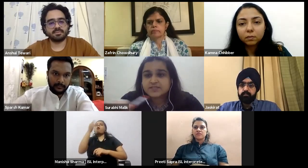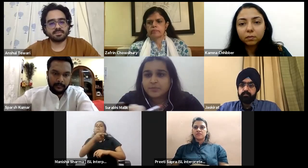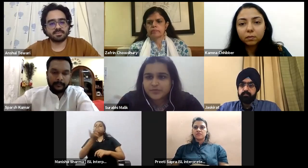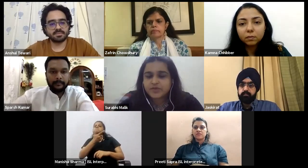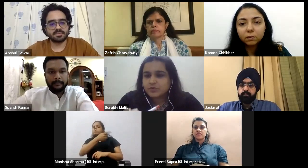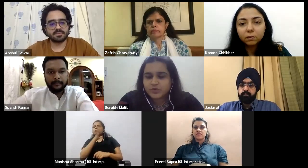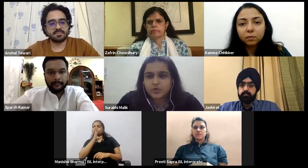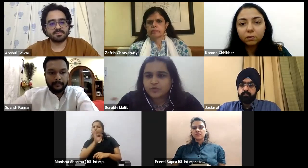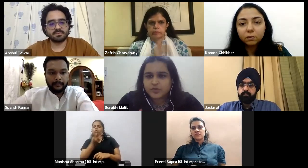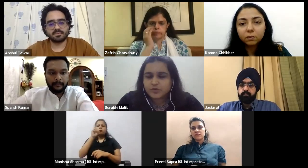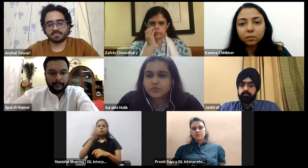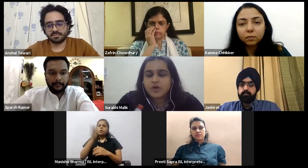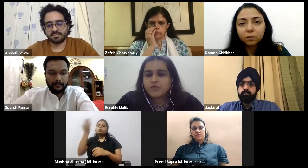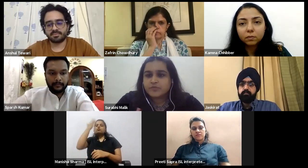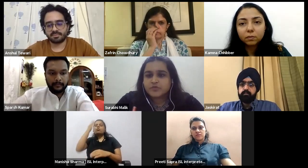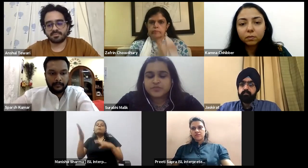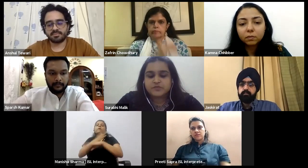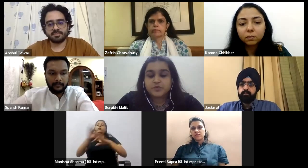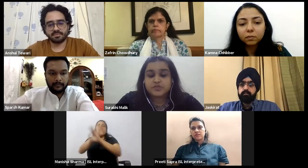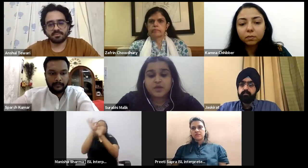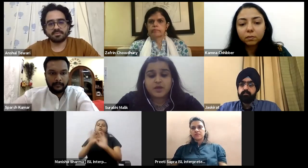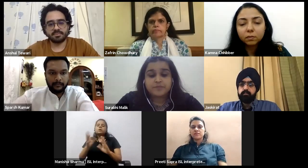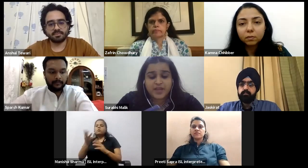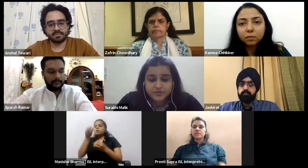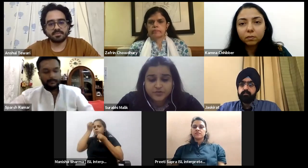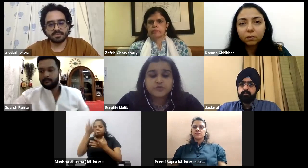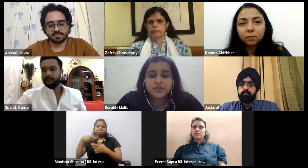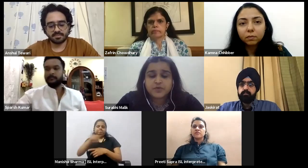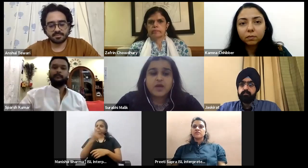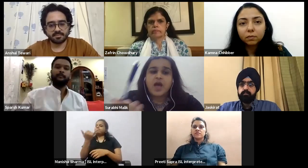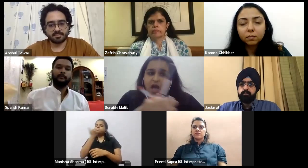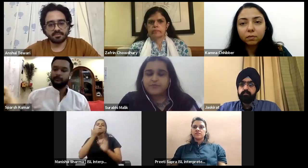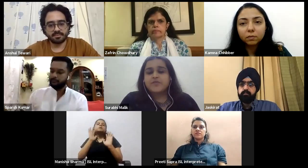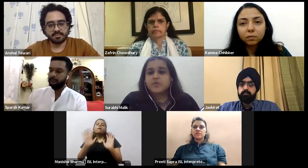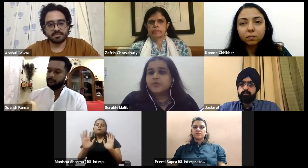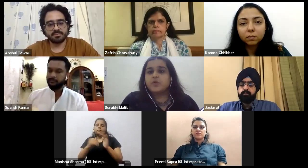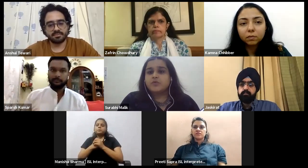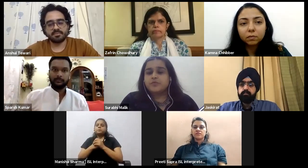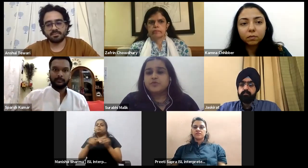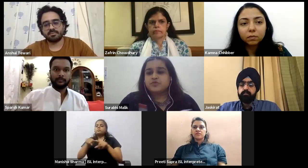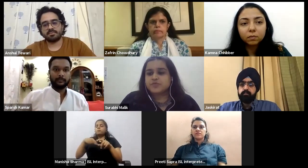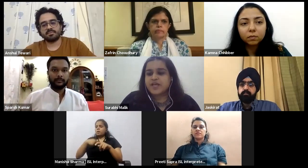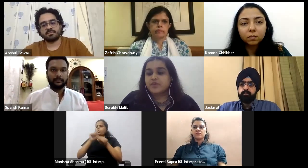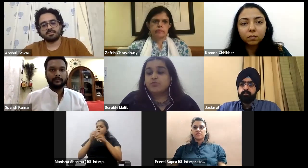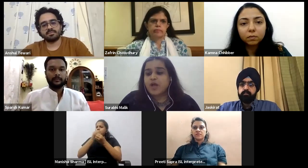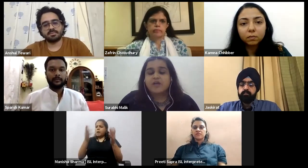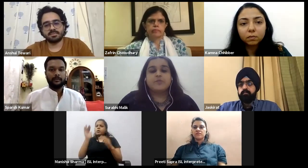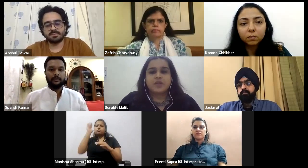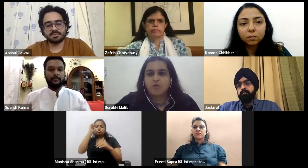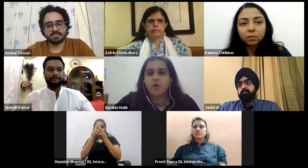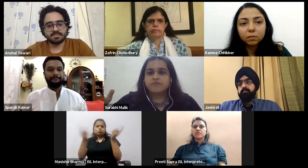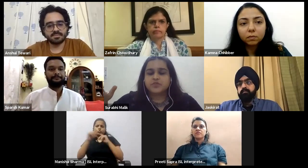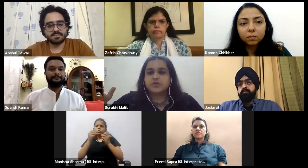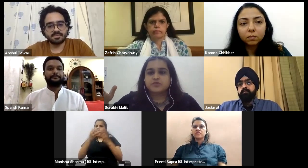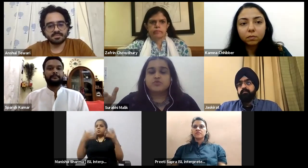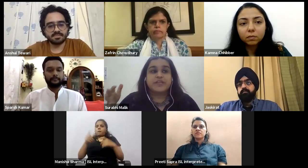at least some privy to, all of the new forms of misinformation. At Internews, we've, after having worked with a lot of newsrooms and having a good army